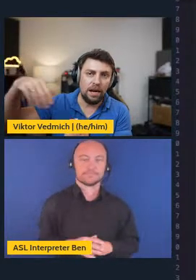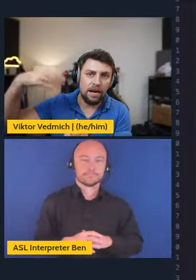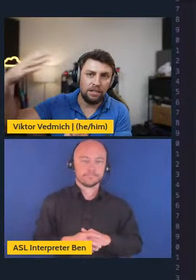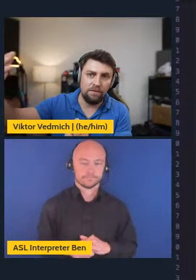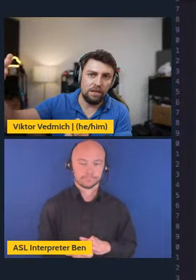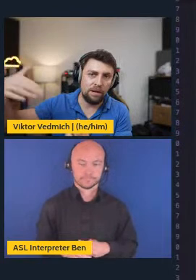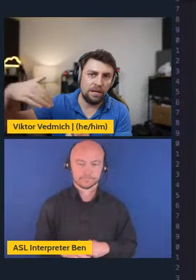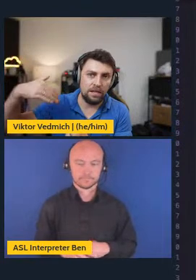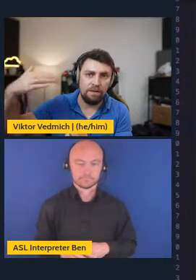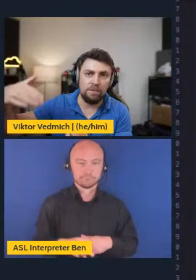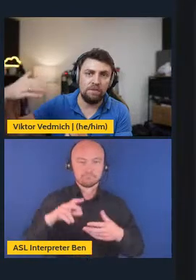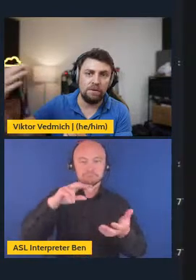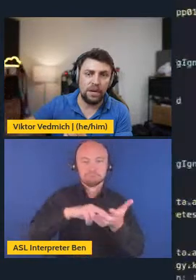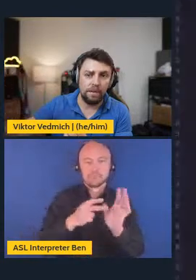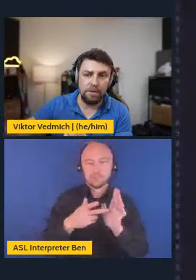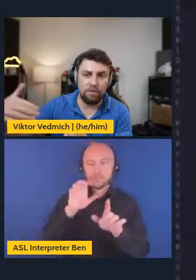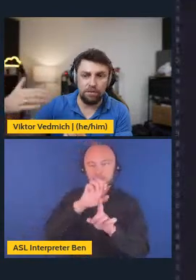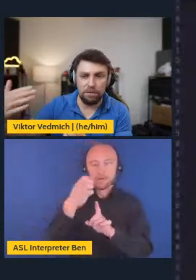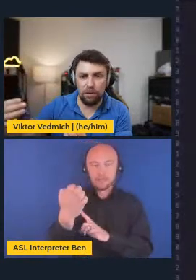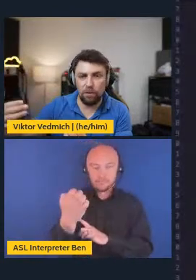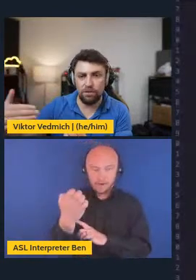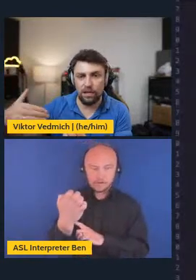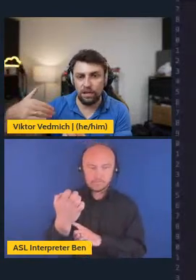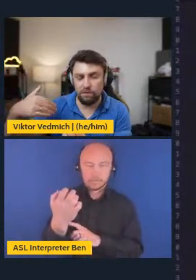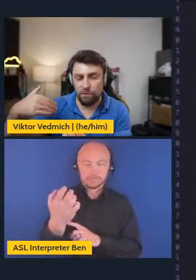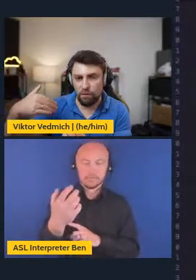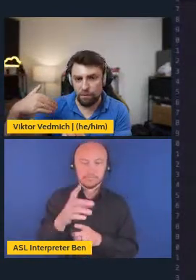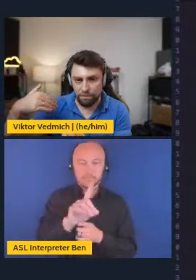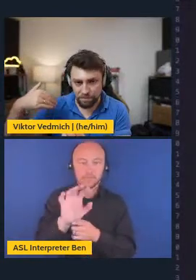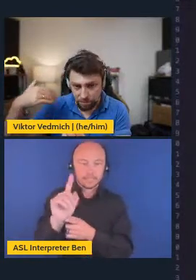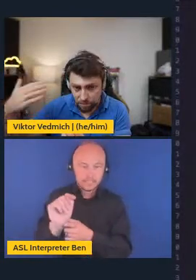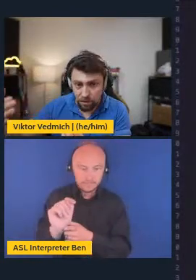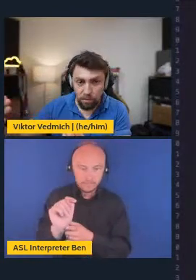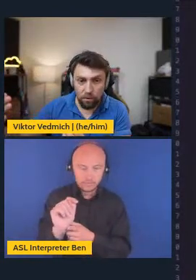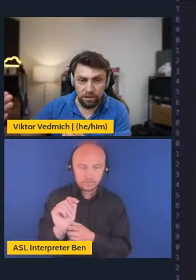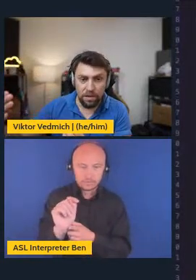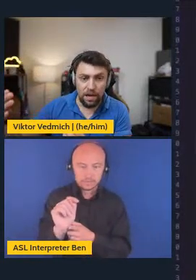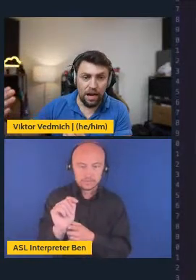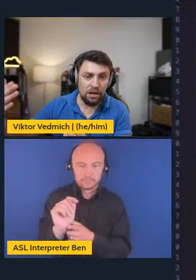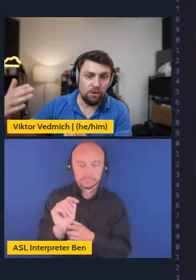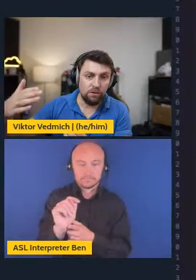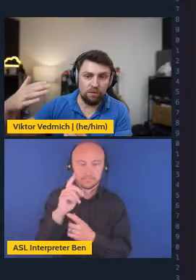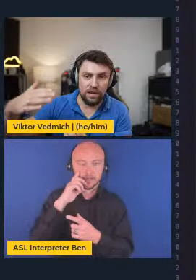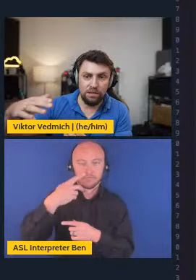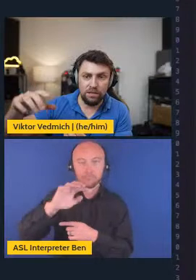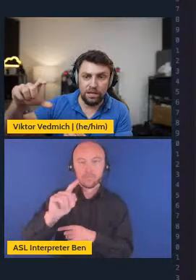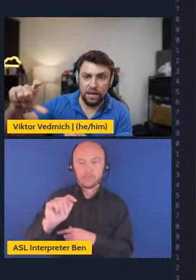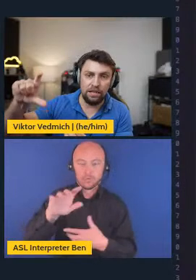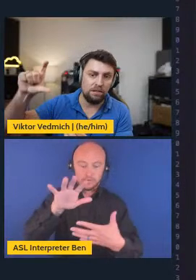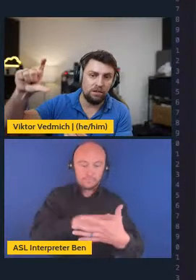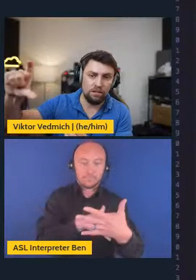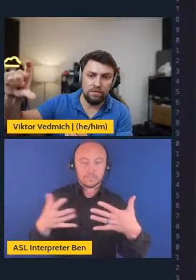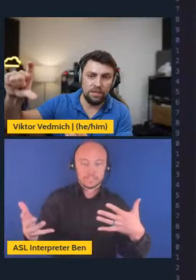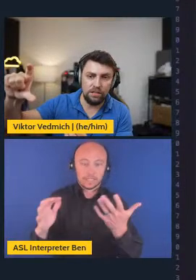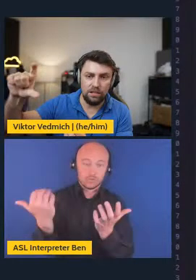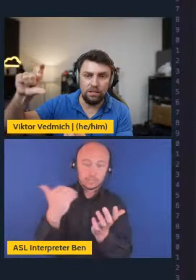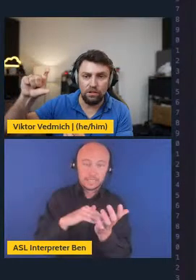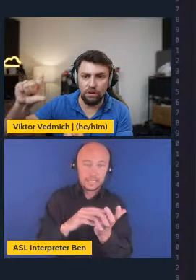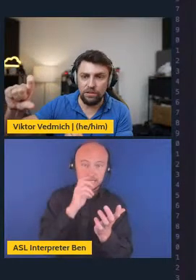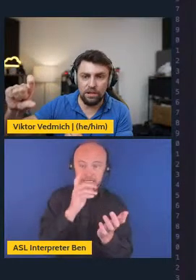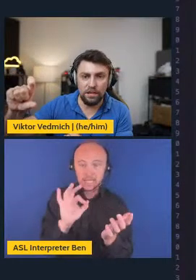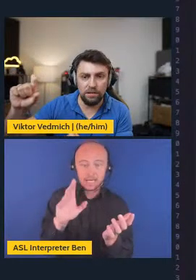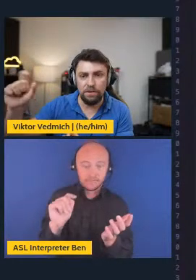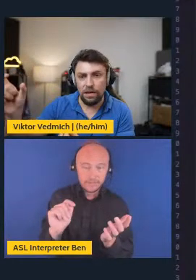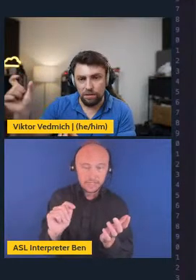where I define my environment variable for DB host and for ports. And also for scheduling, again, not affinity,